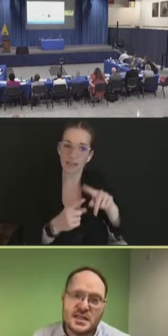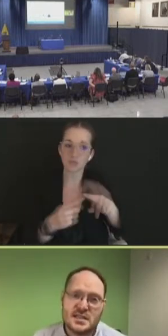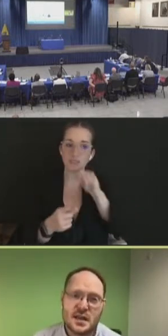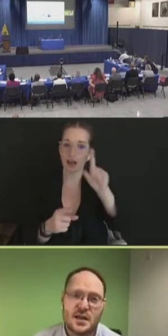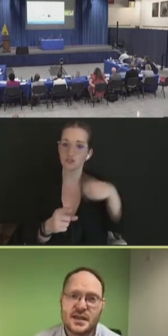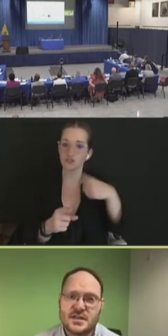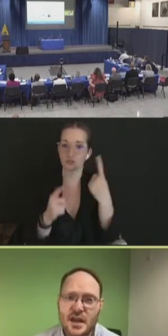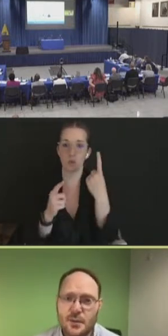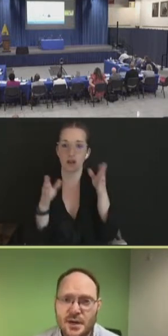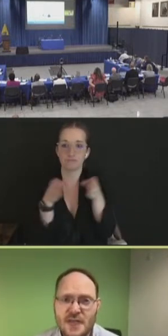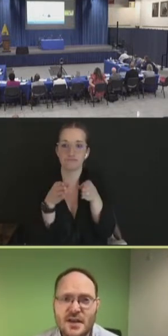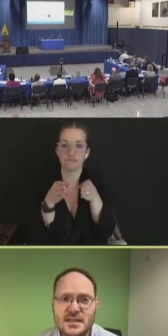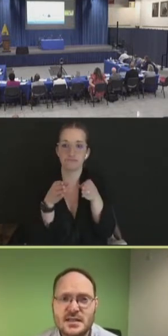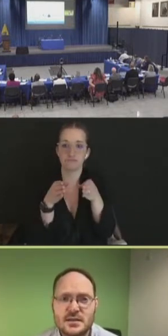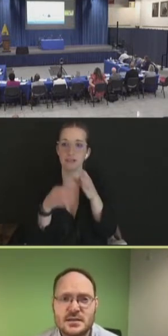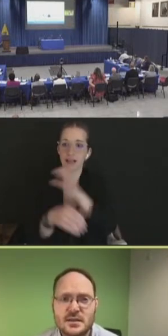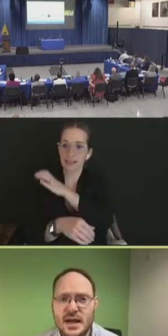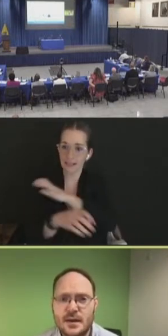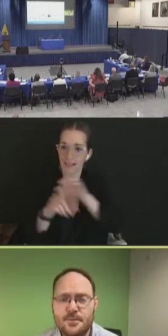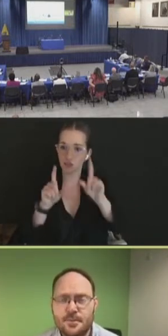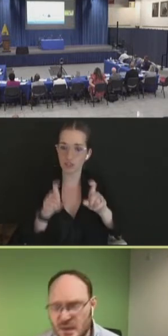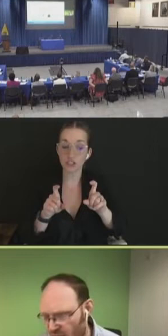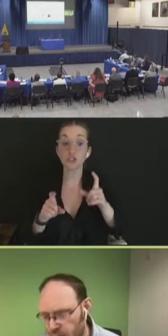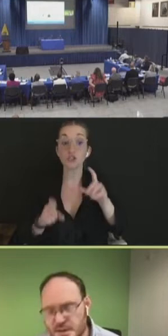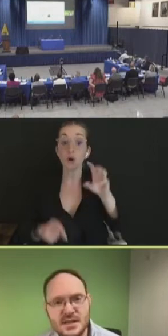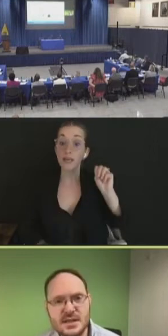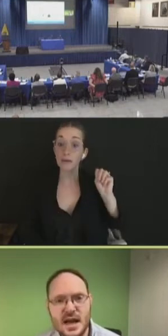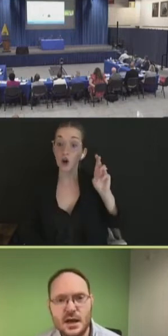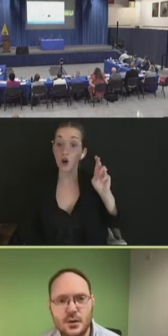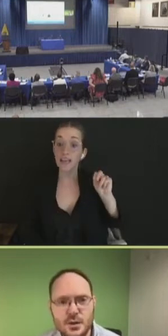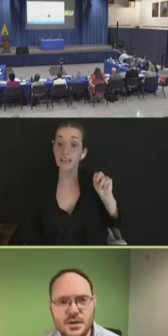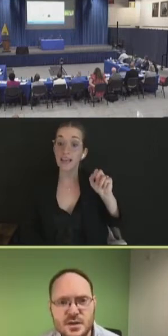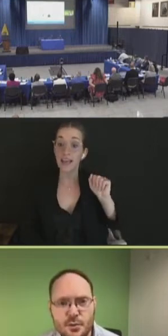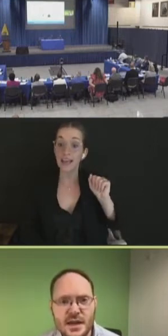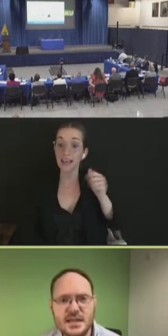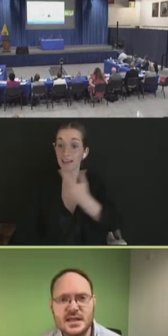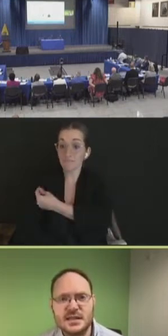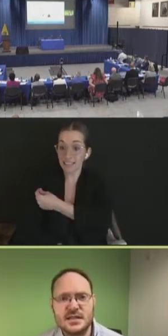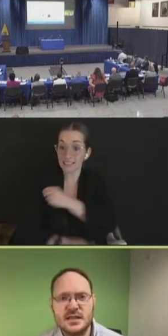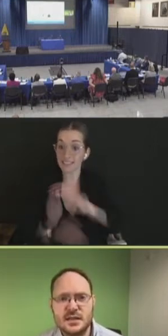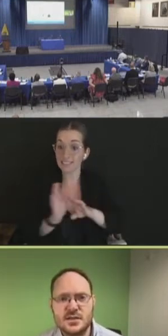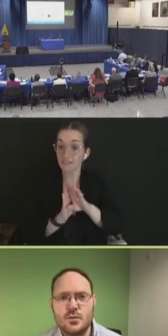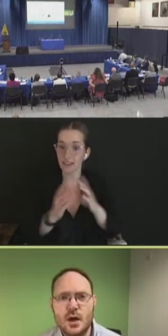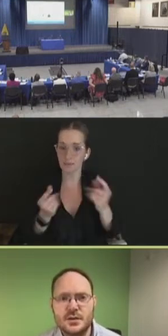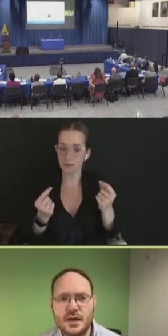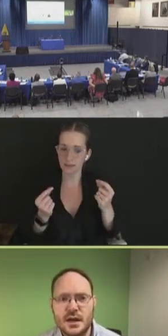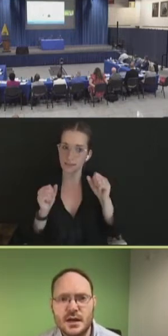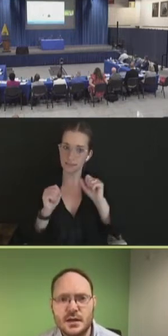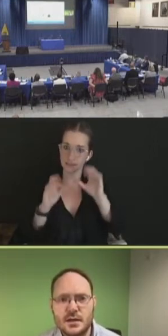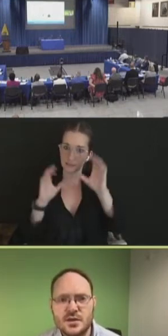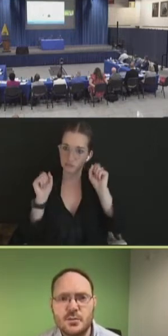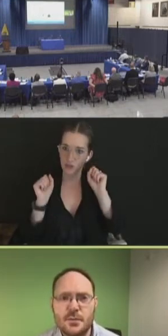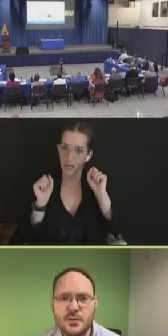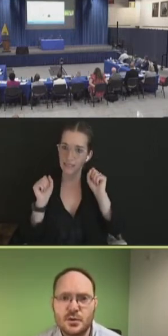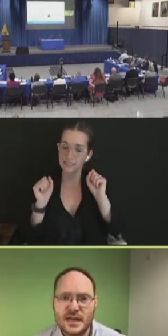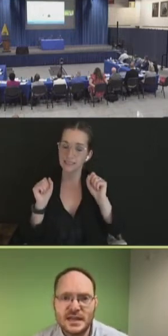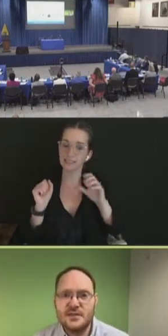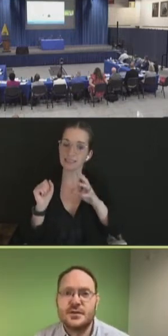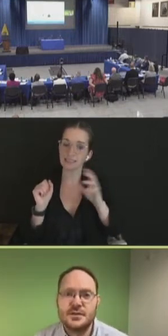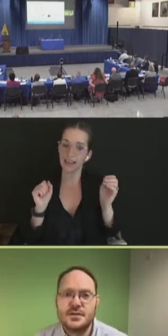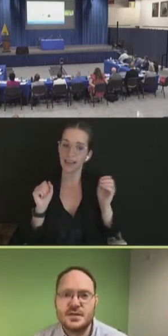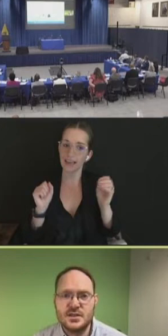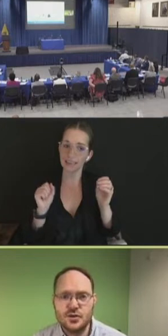you see this in the context of mRNA vaccine development, is that it was surprising and still somewhat suboptimal